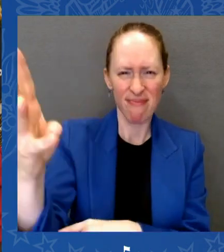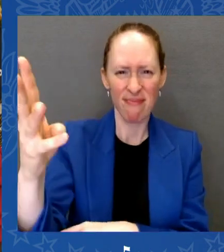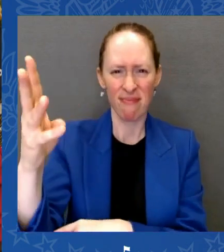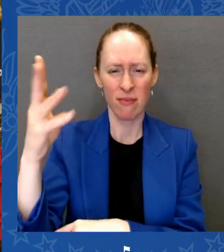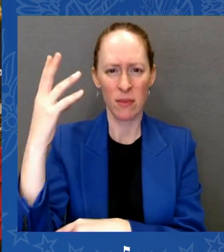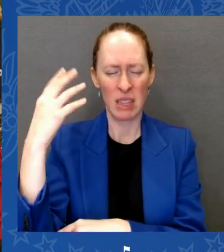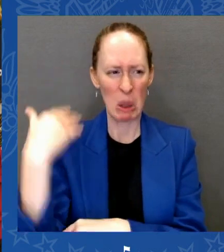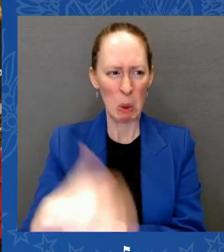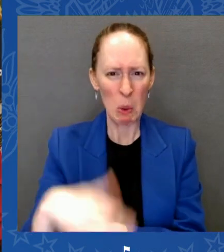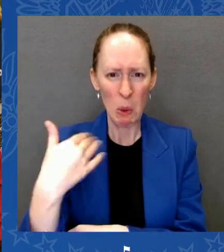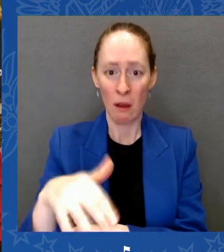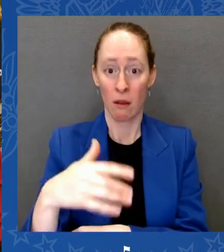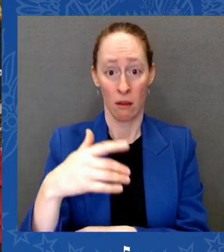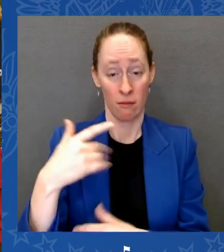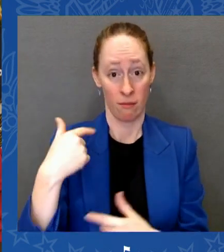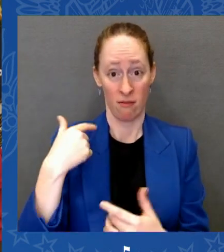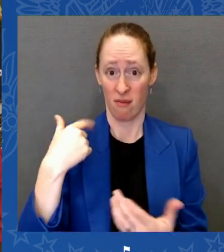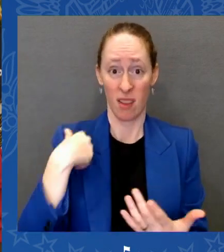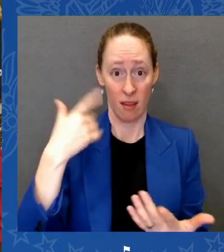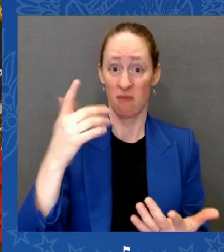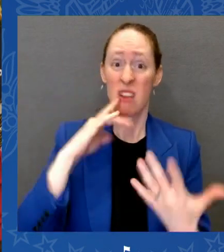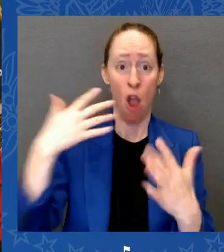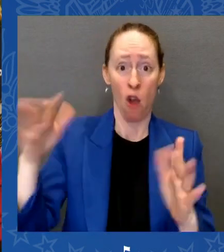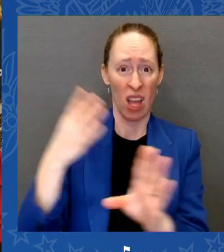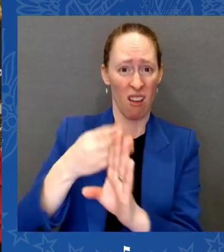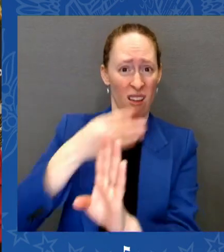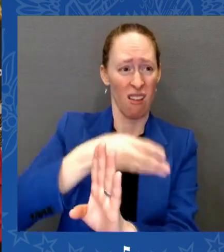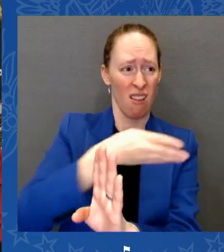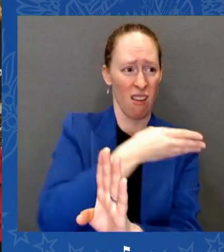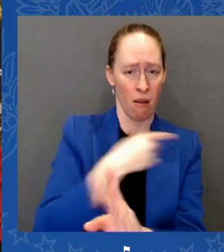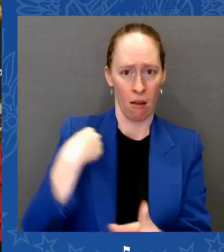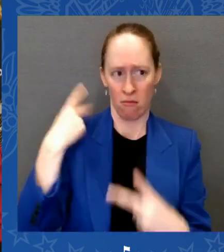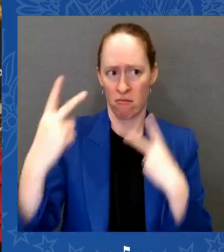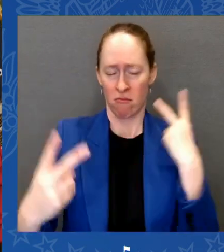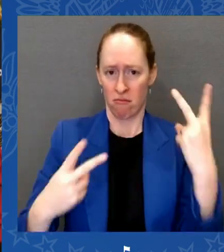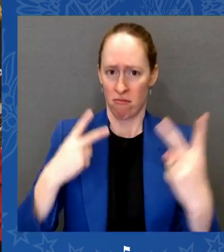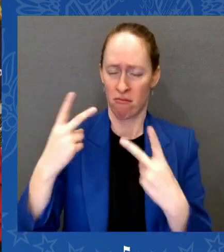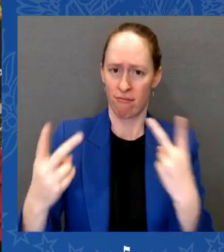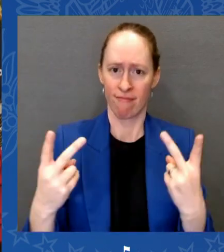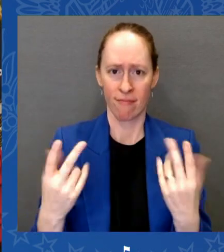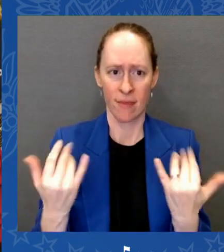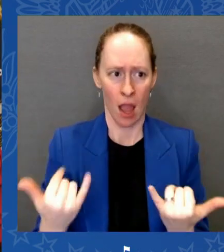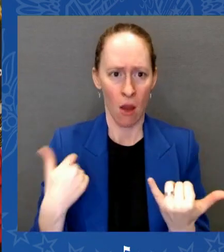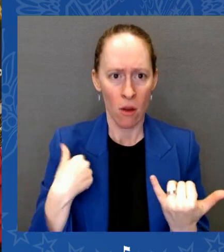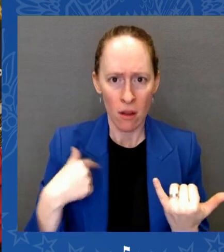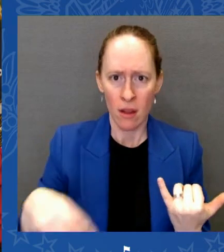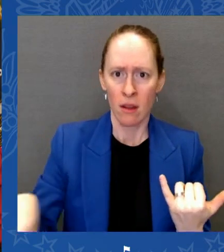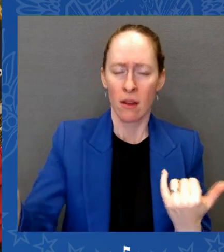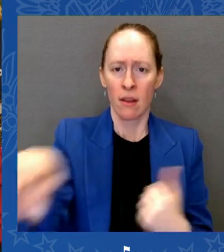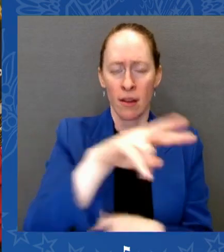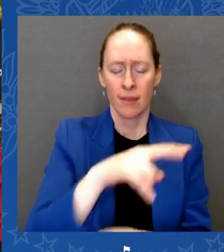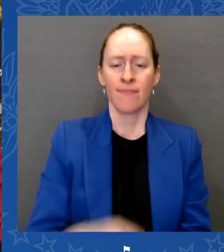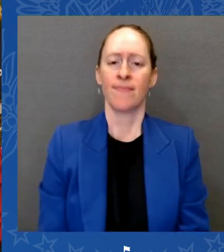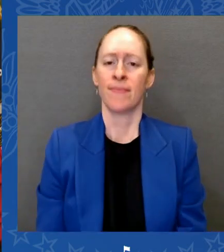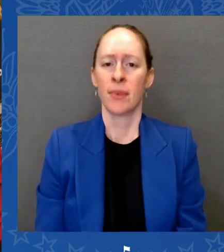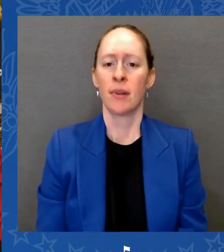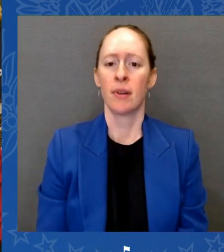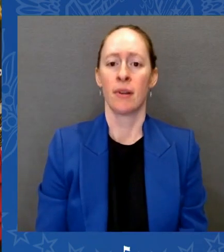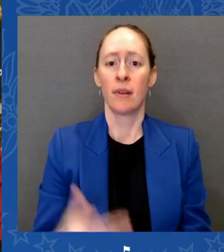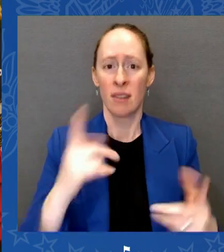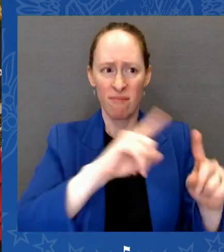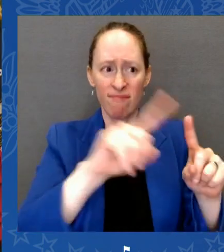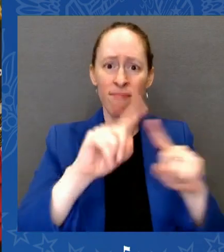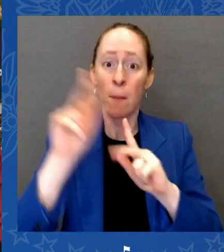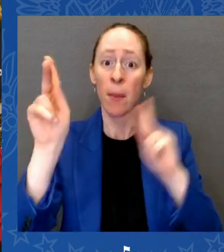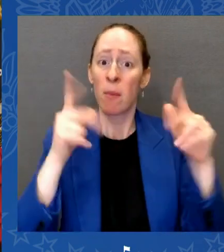that are being held hostage and wrongfully detained in Russia or anywhere else in the world. Reuniting these Americans with their loved ones